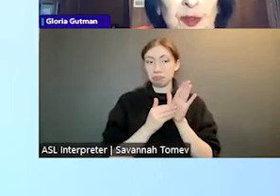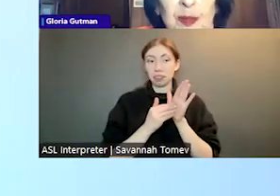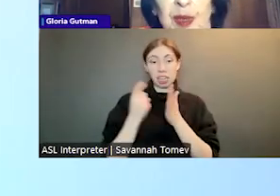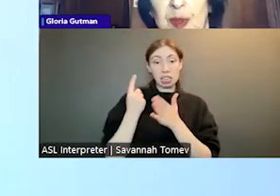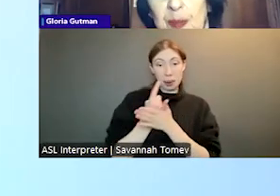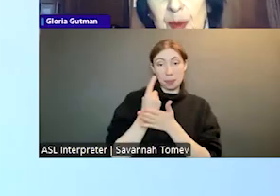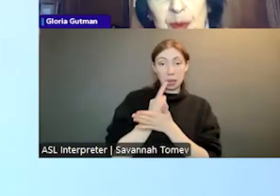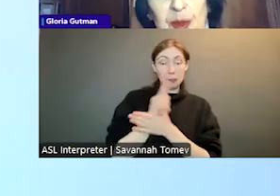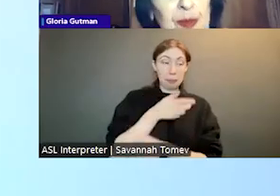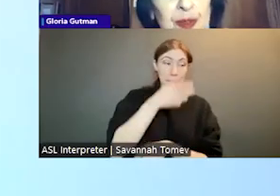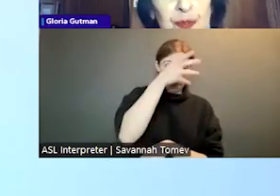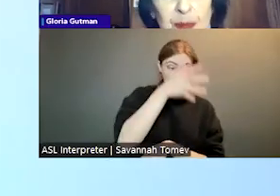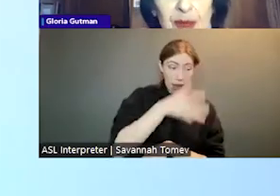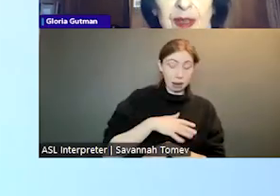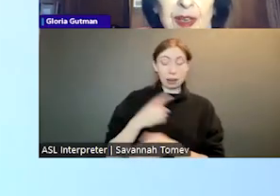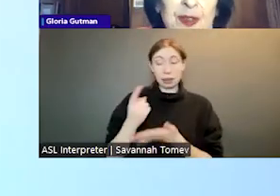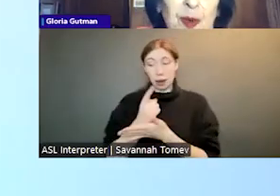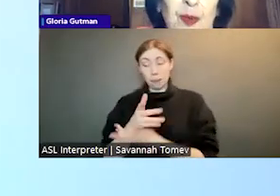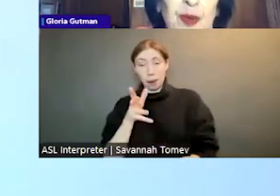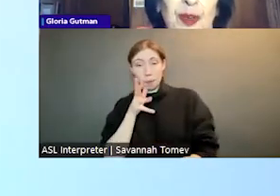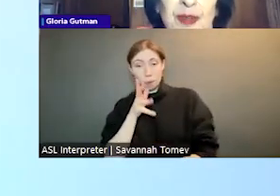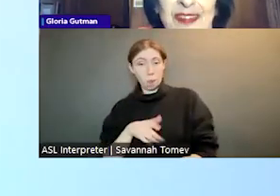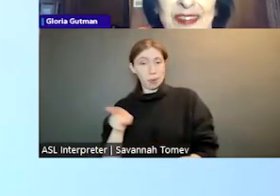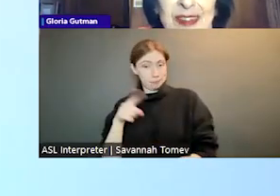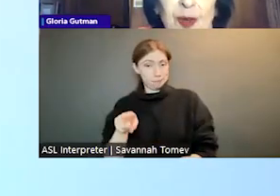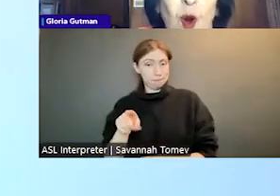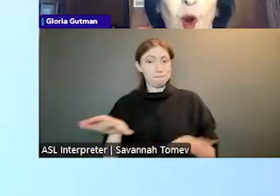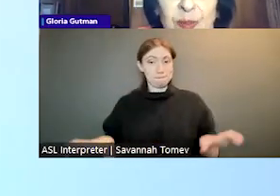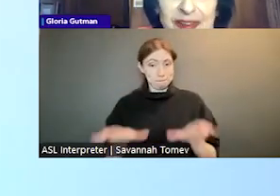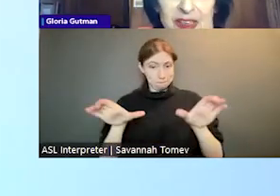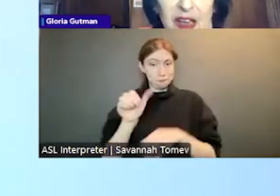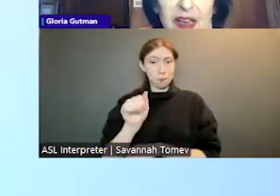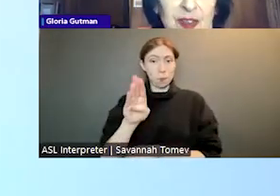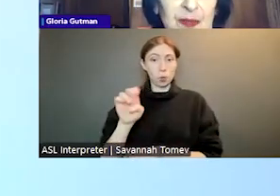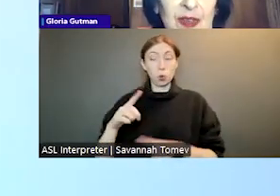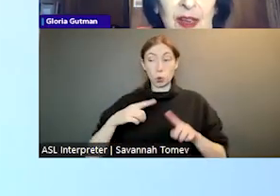male, sometimes the perpetrator is female. So we don't look only at